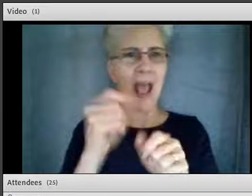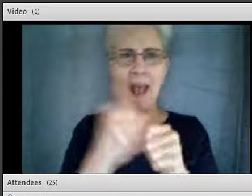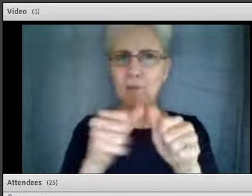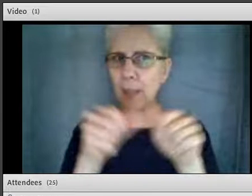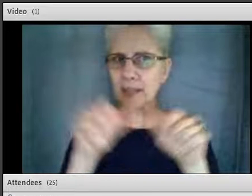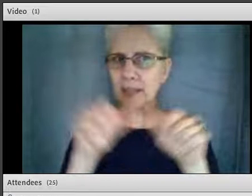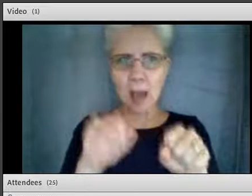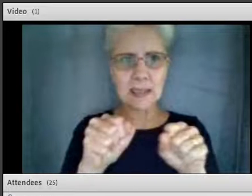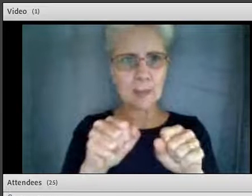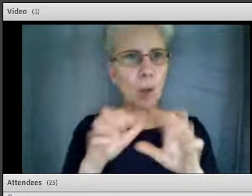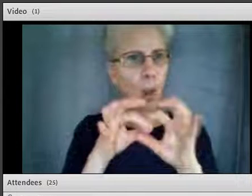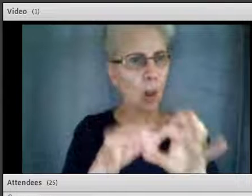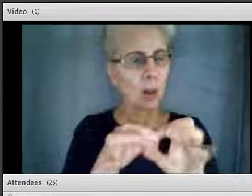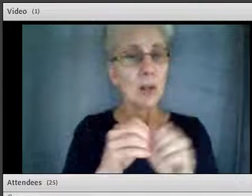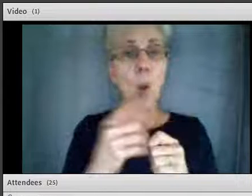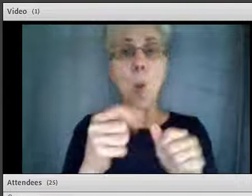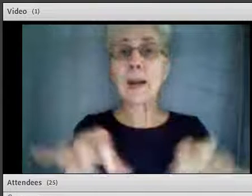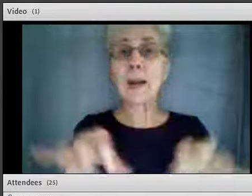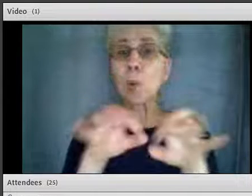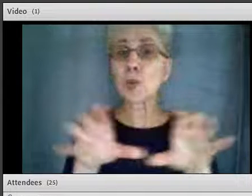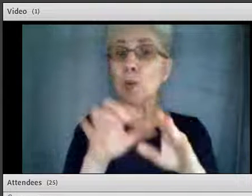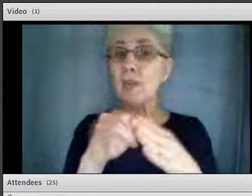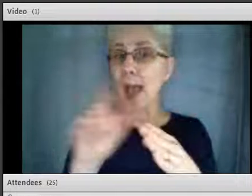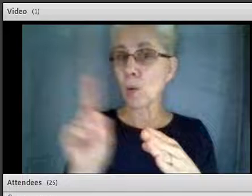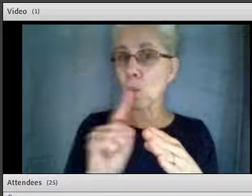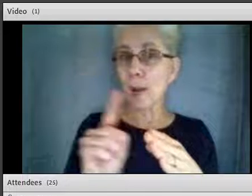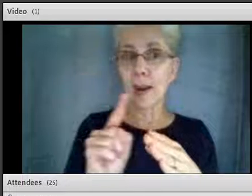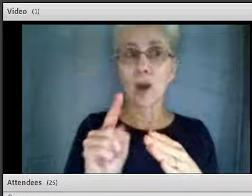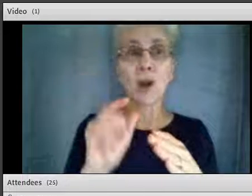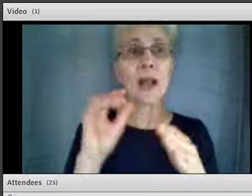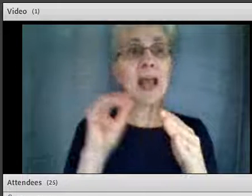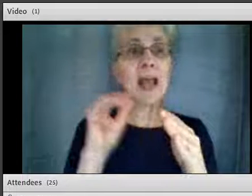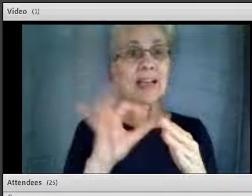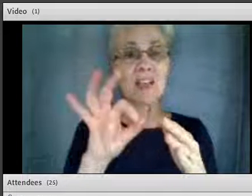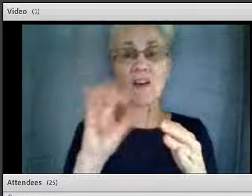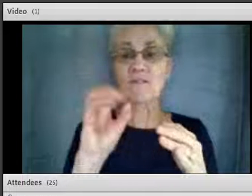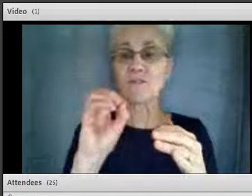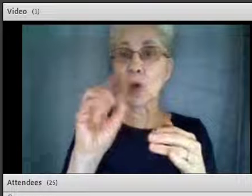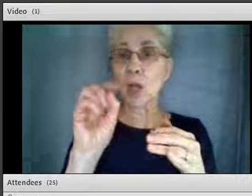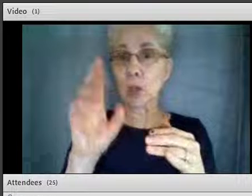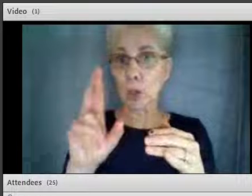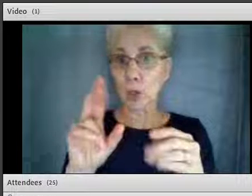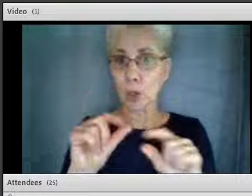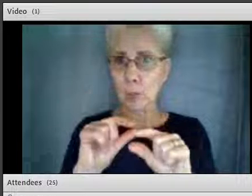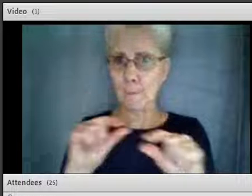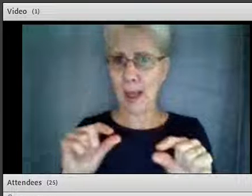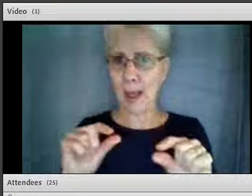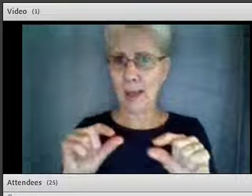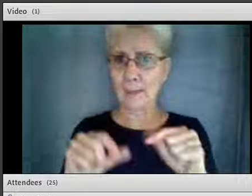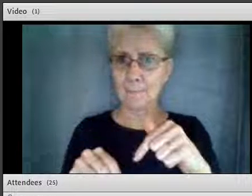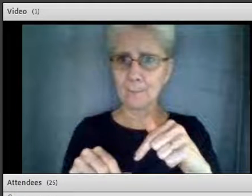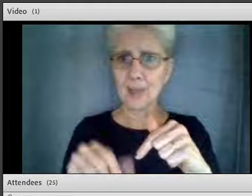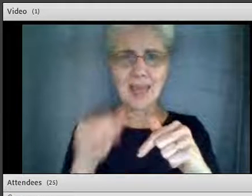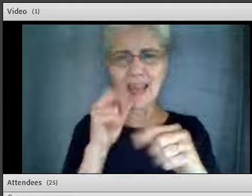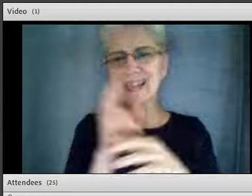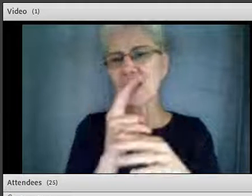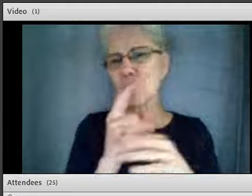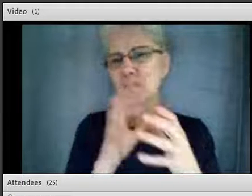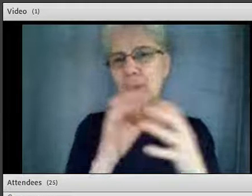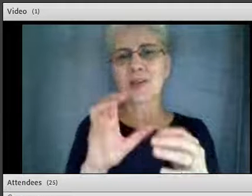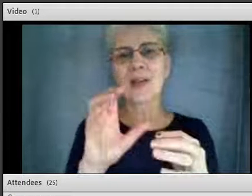to do that is the footer. The footer is often underutilized. This is the Amazon footer, and you can see how big it is.